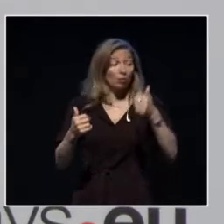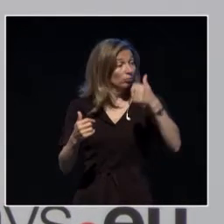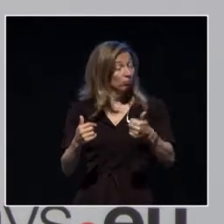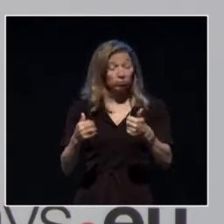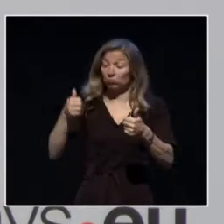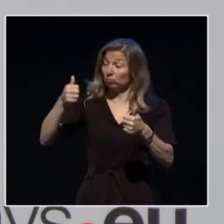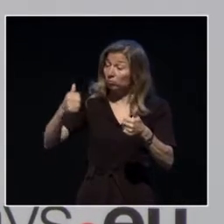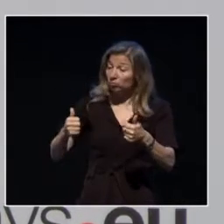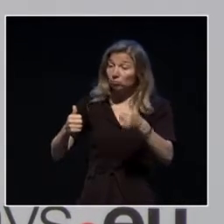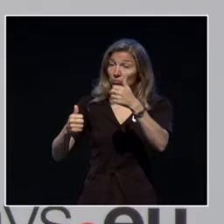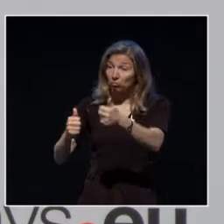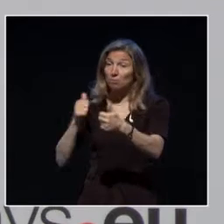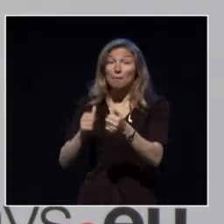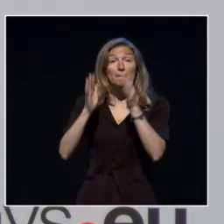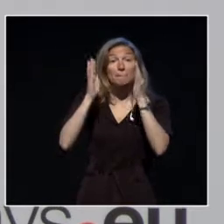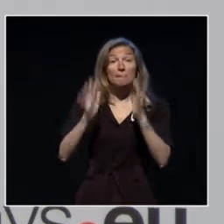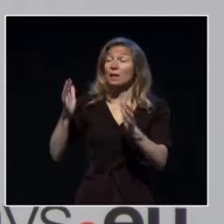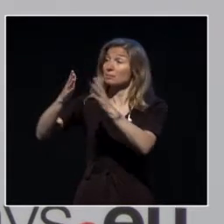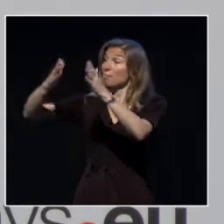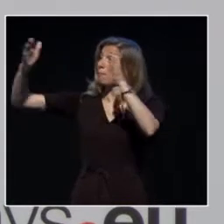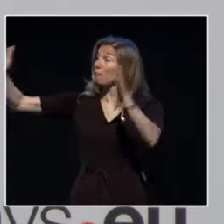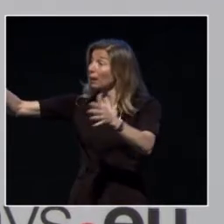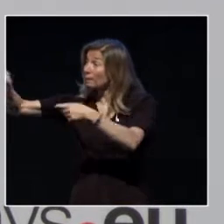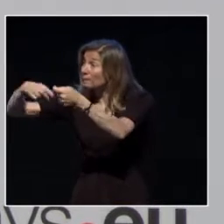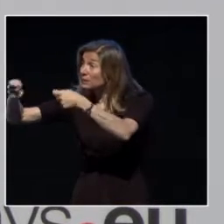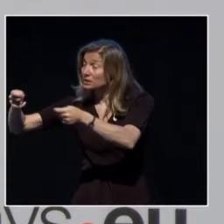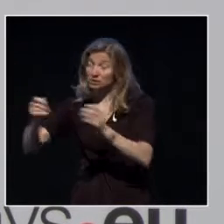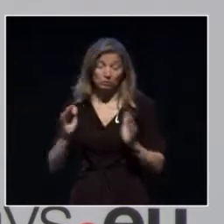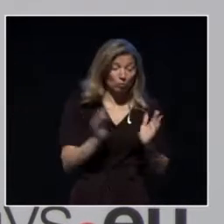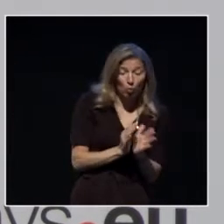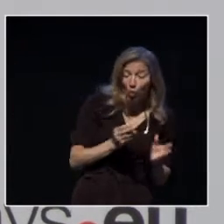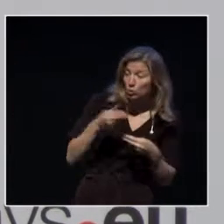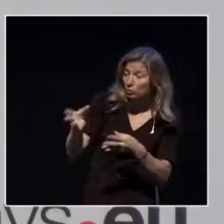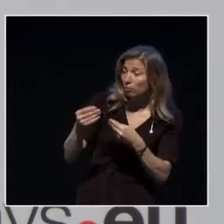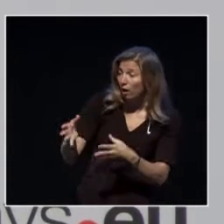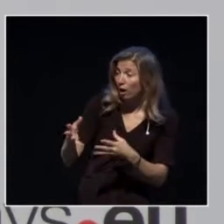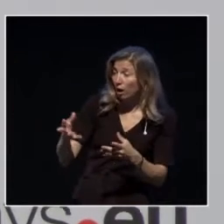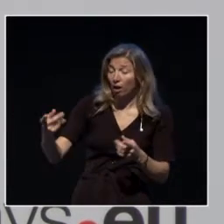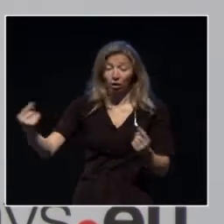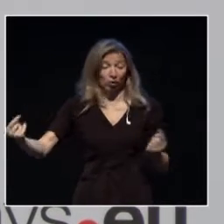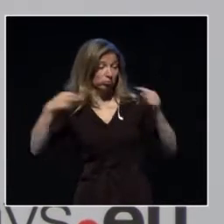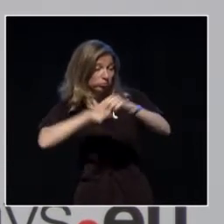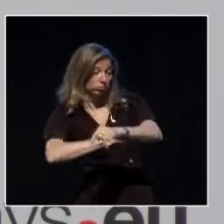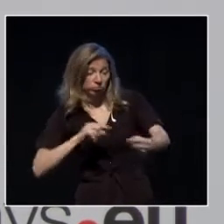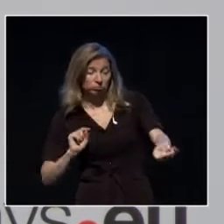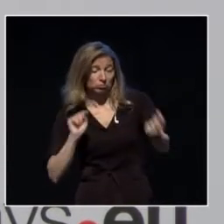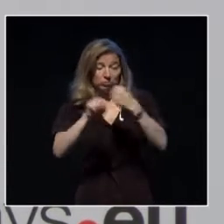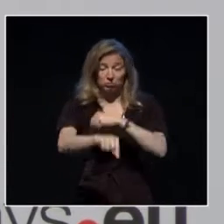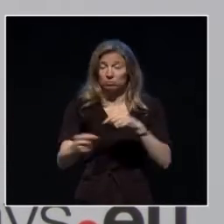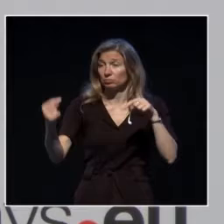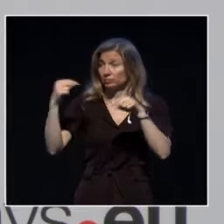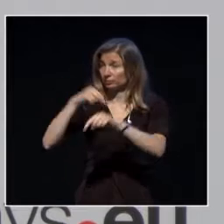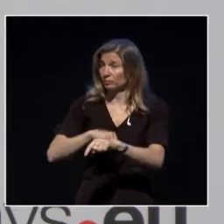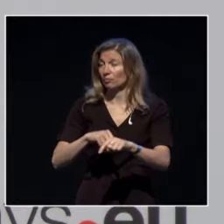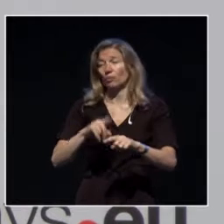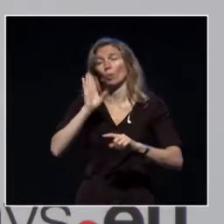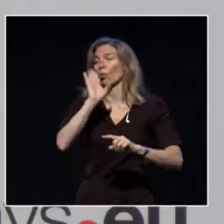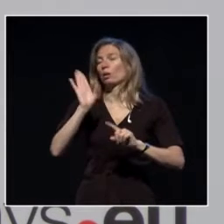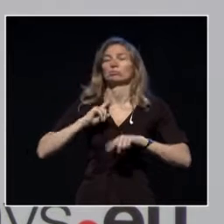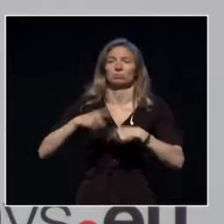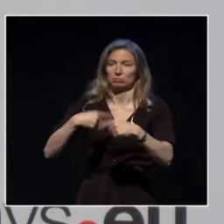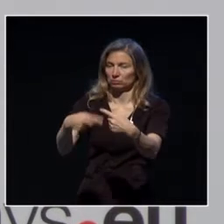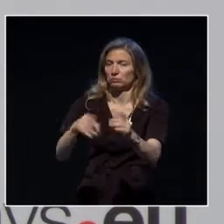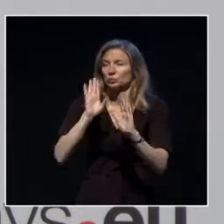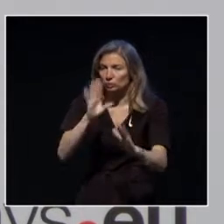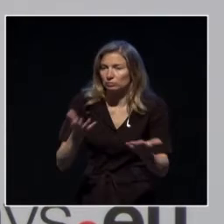with small suppliers, customers, and so forth in an ecosystem of size distribution.